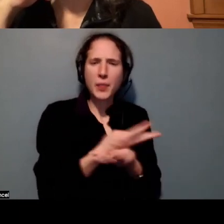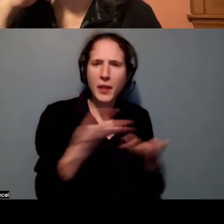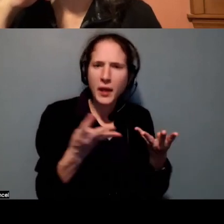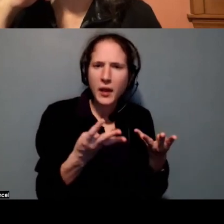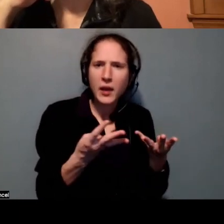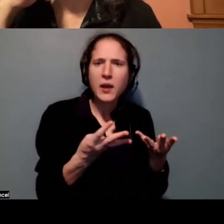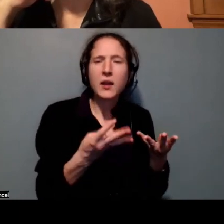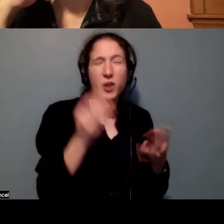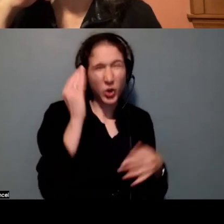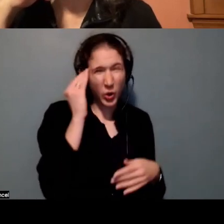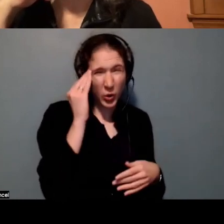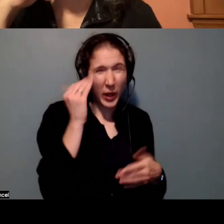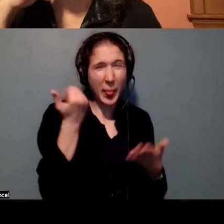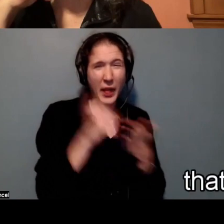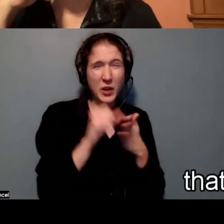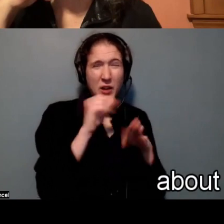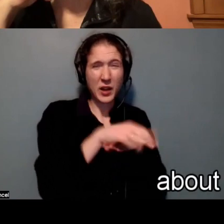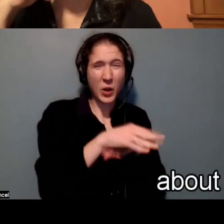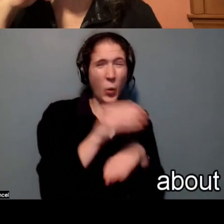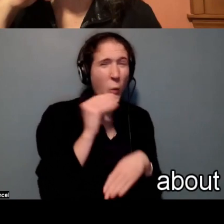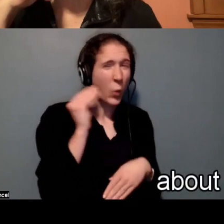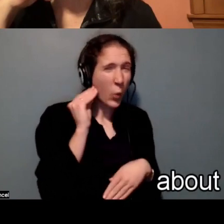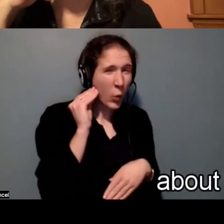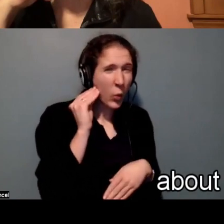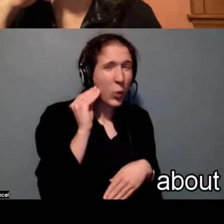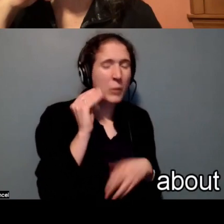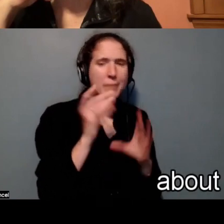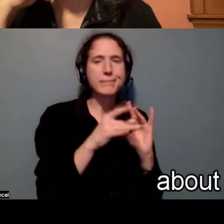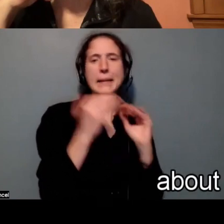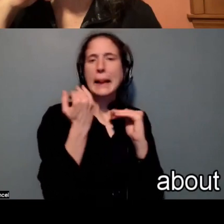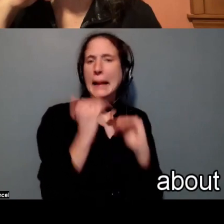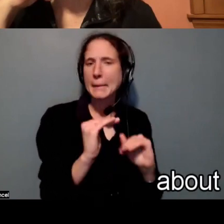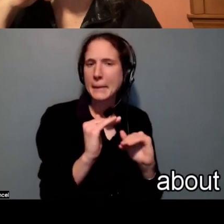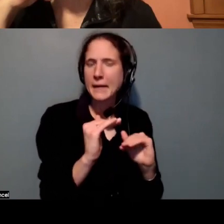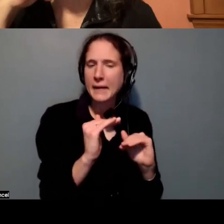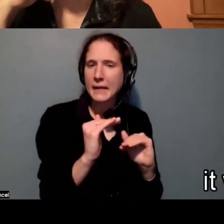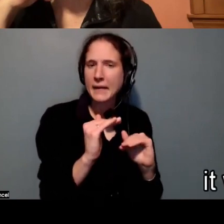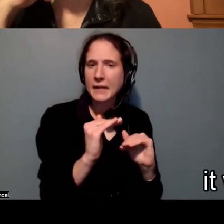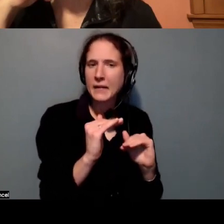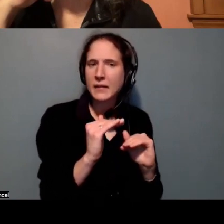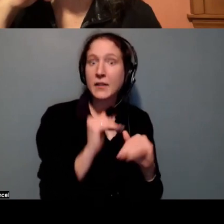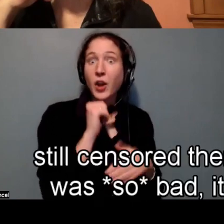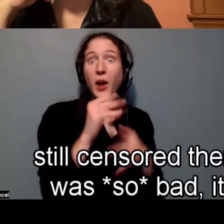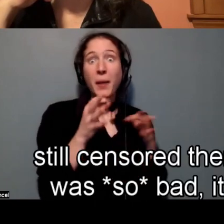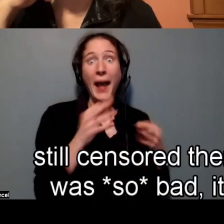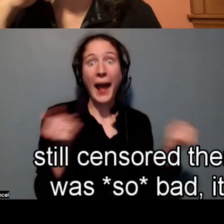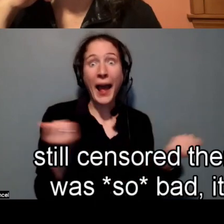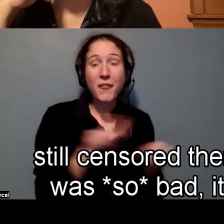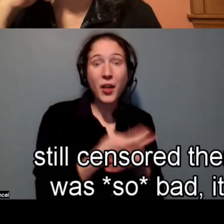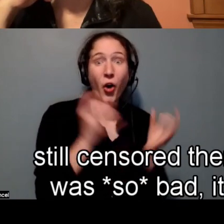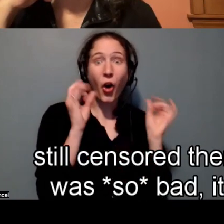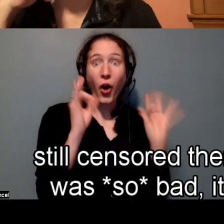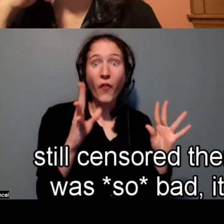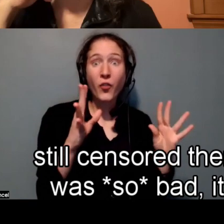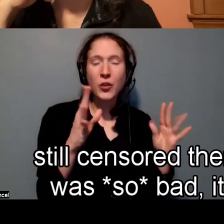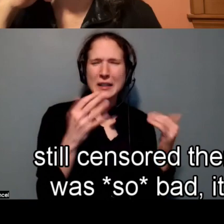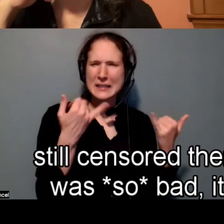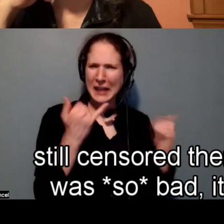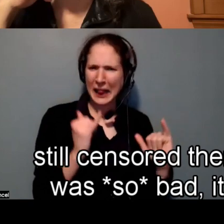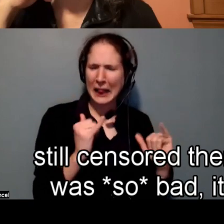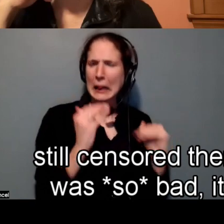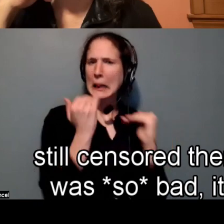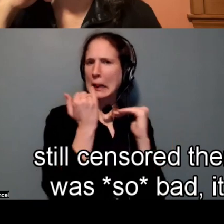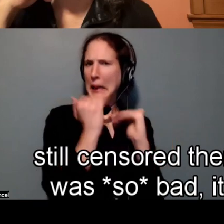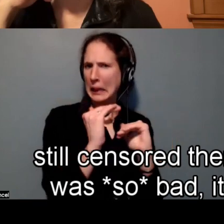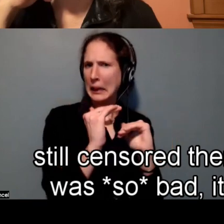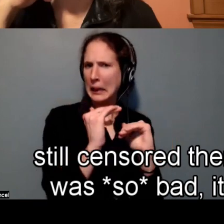correspondents that wrote about how bad it was still censored themselves because it was